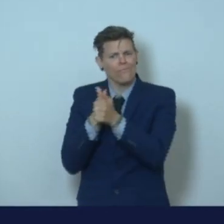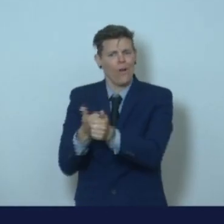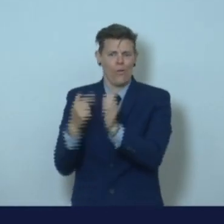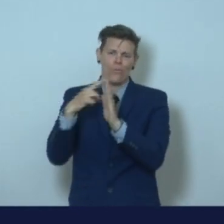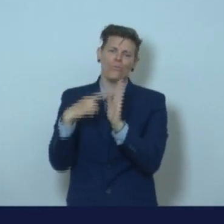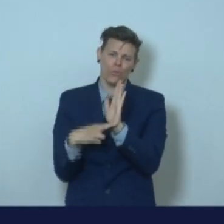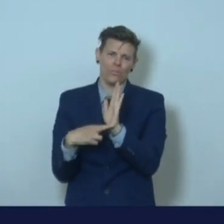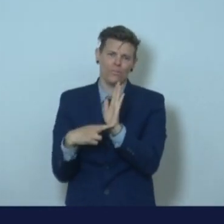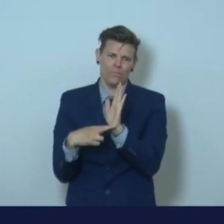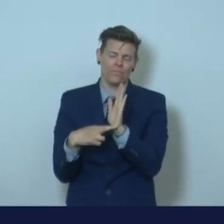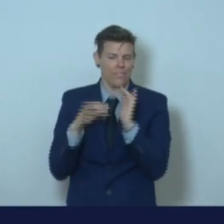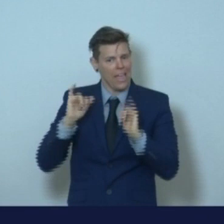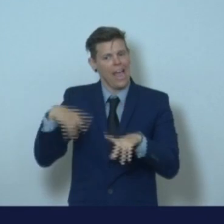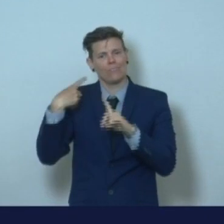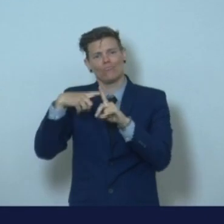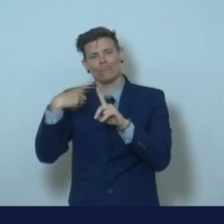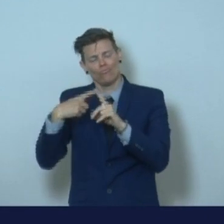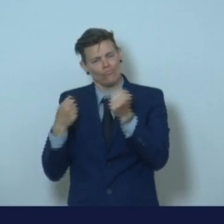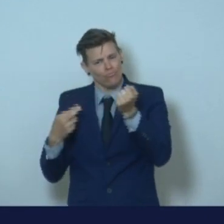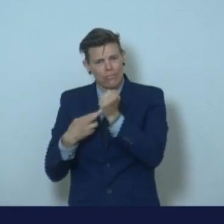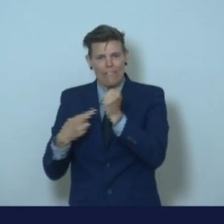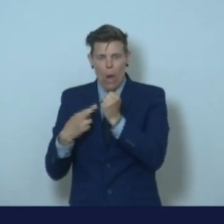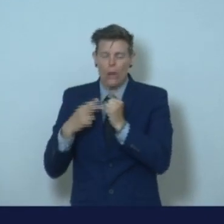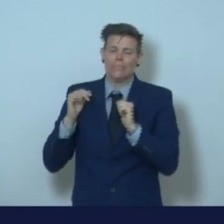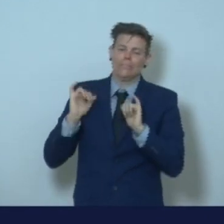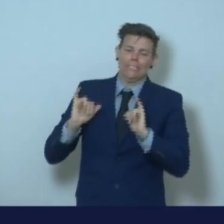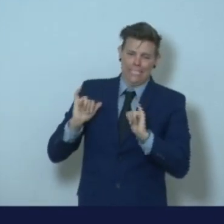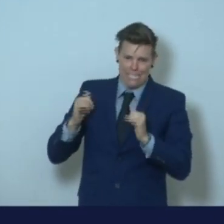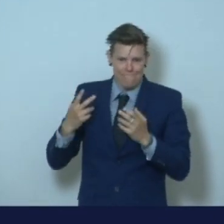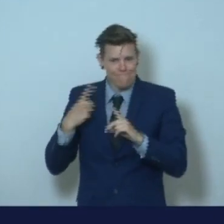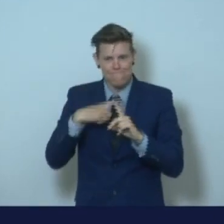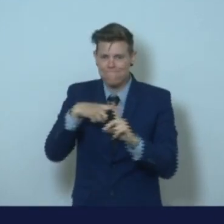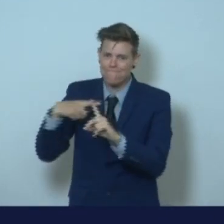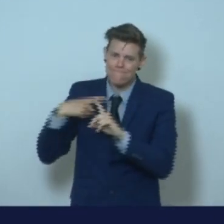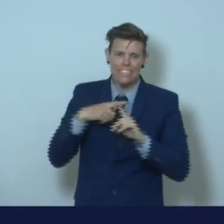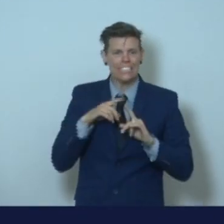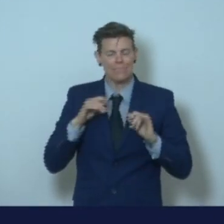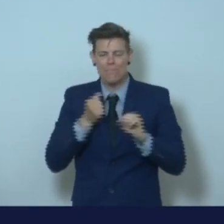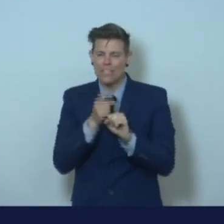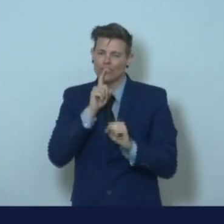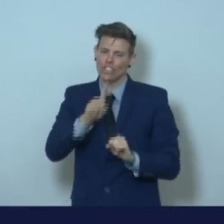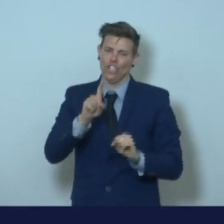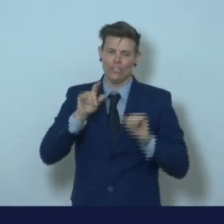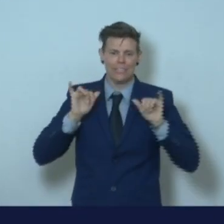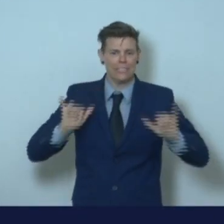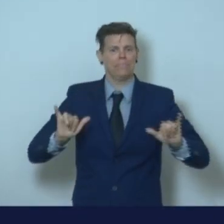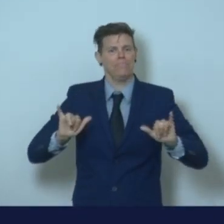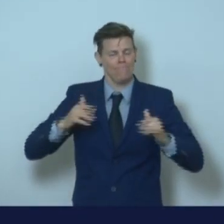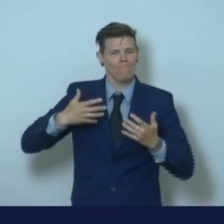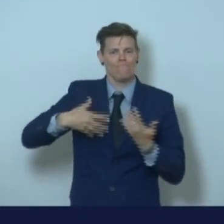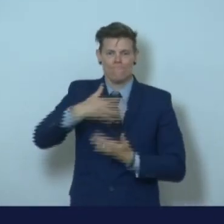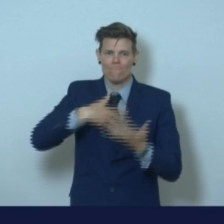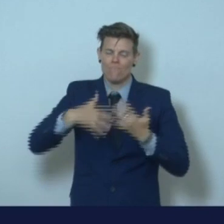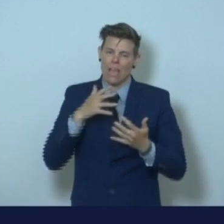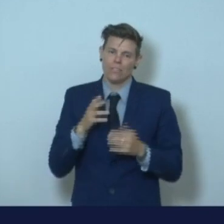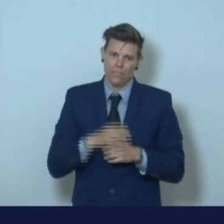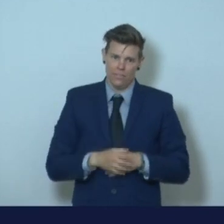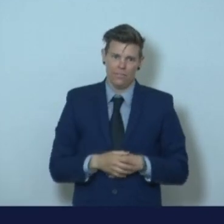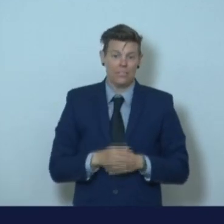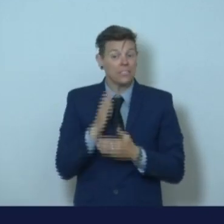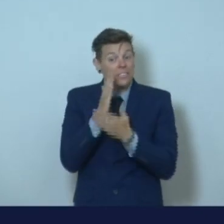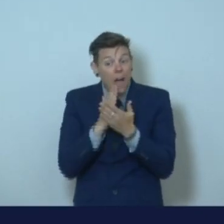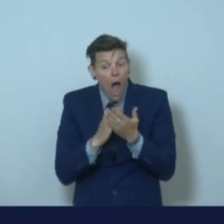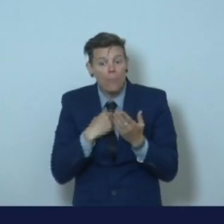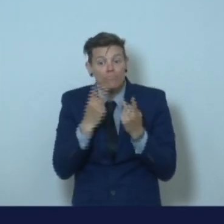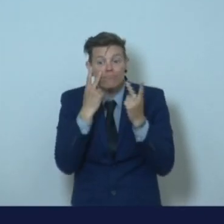Positive reinforcement. There are plenty of New Mexicans who aren't wearing face coverings, and I have